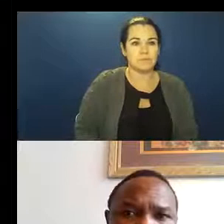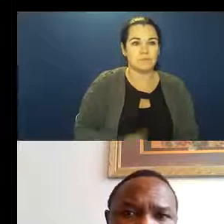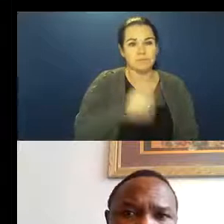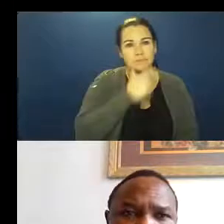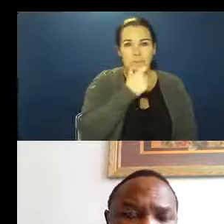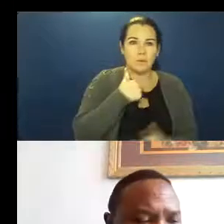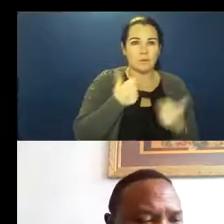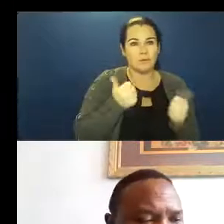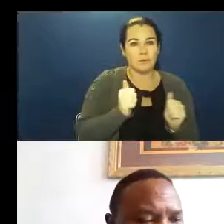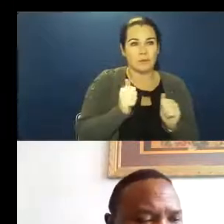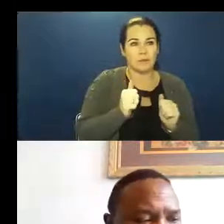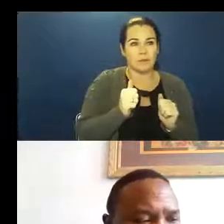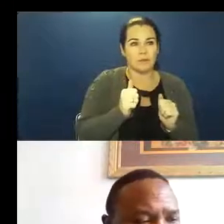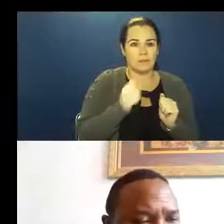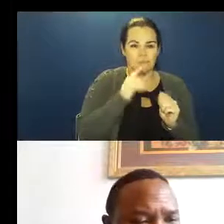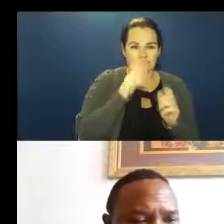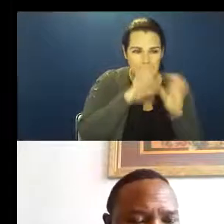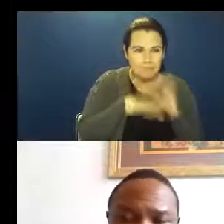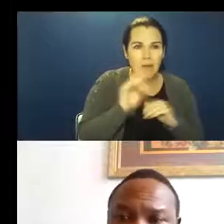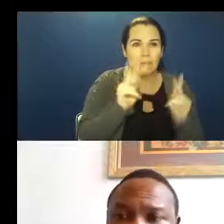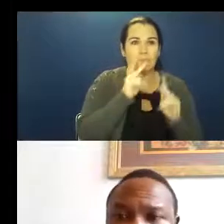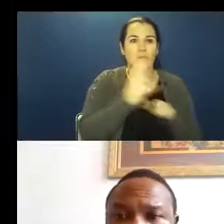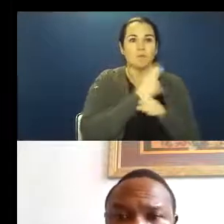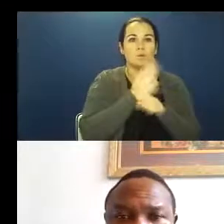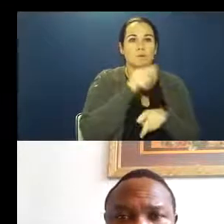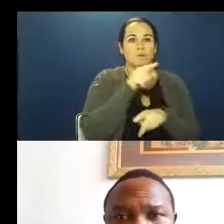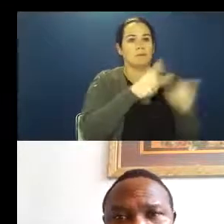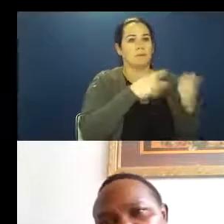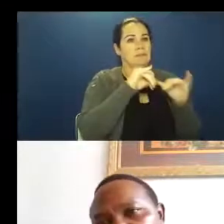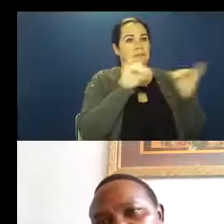early adopters. There's always been a